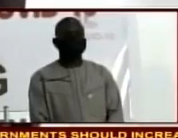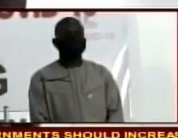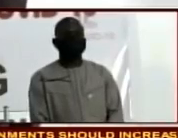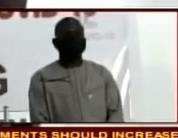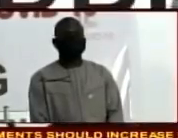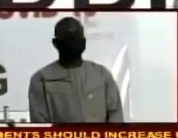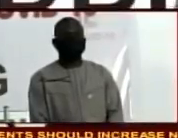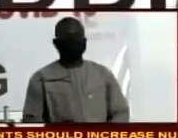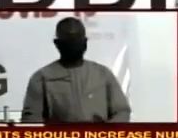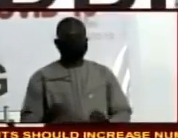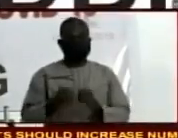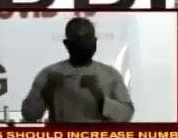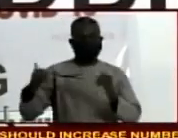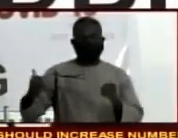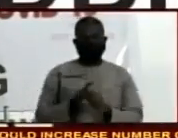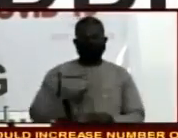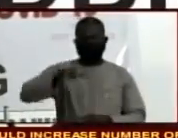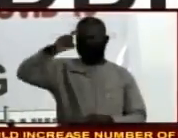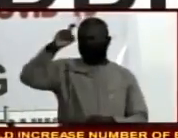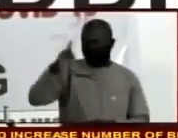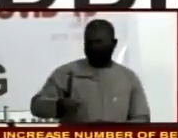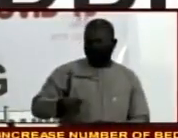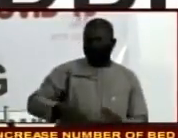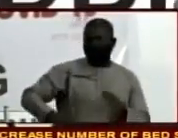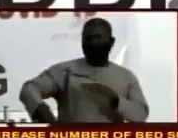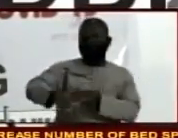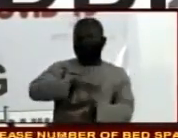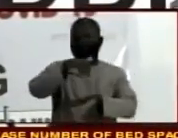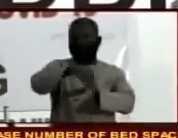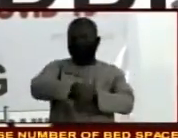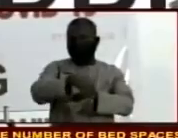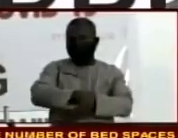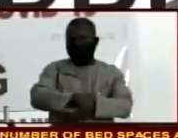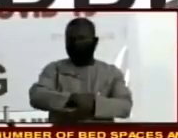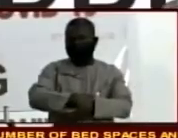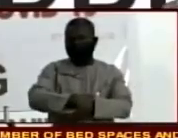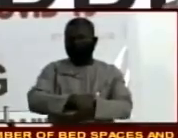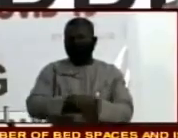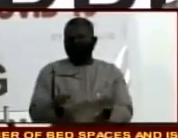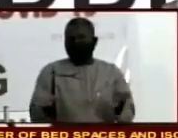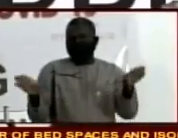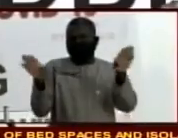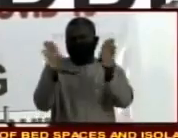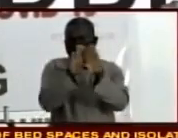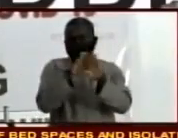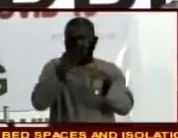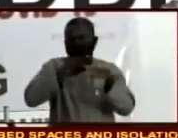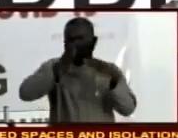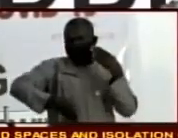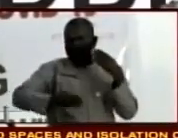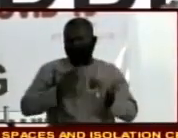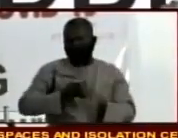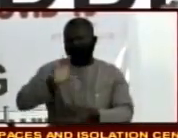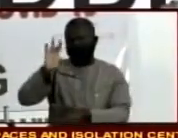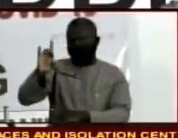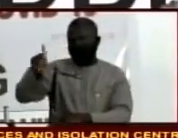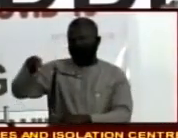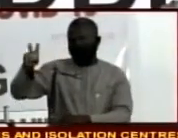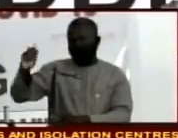Apart from the mandatory overnight curfew nationwide from 8 p.m. to 6 a.m., we have